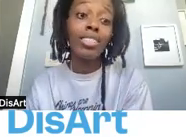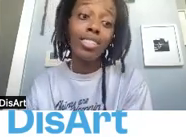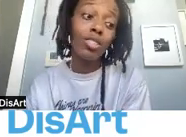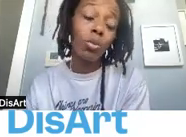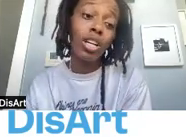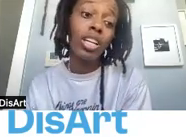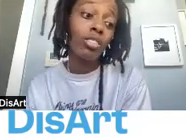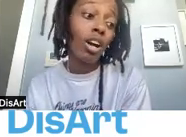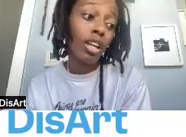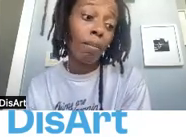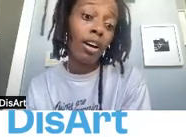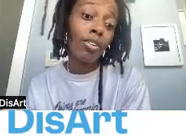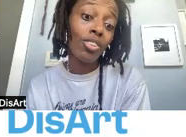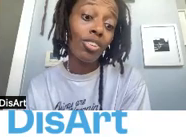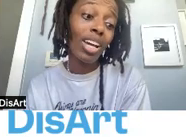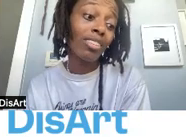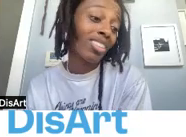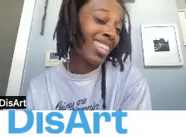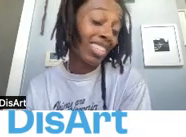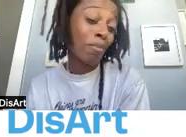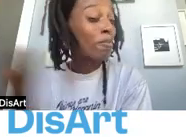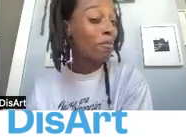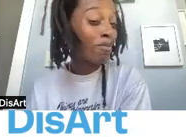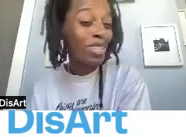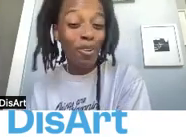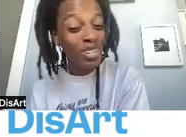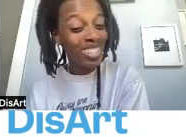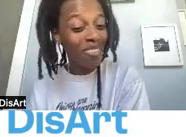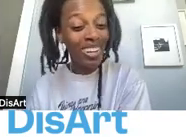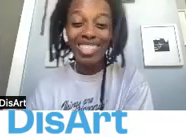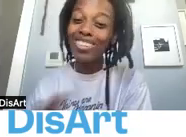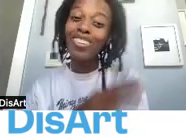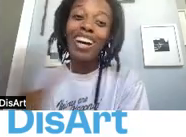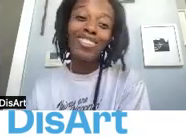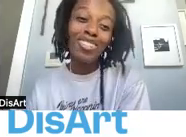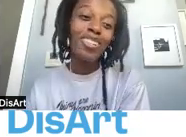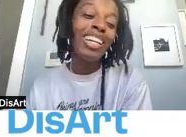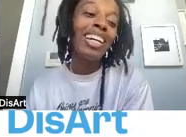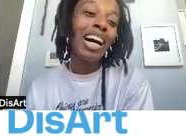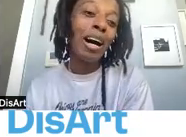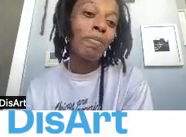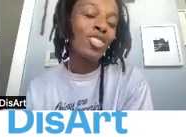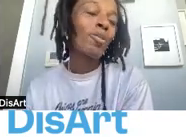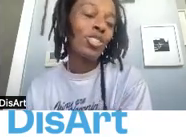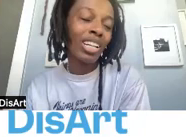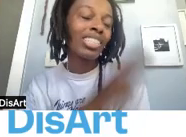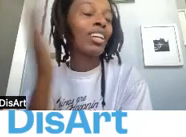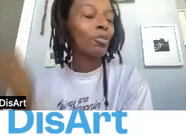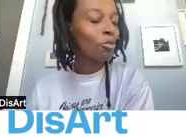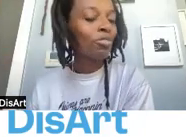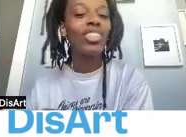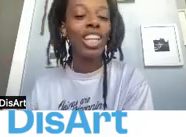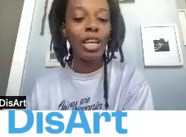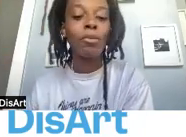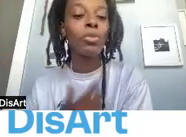kind of behind the scenes work and talking about, you know, kind of the things that people maybe don't want to talk about because they don't know how to. And so we're trying to